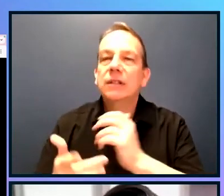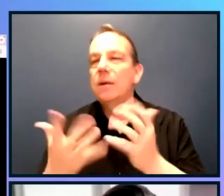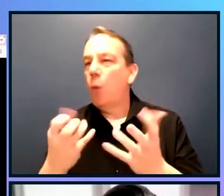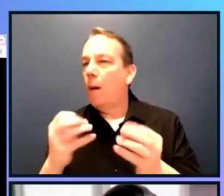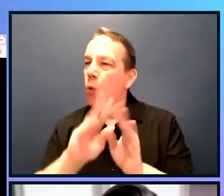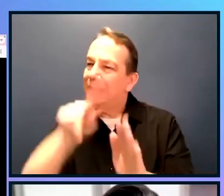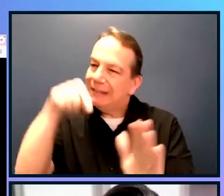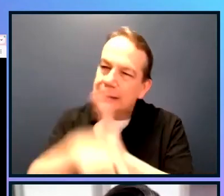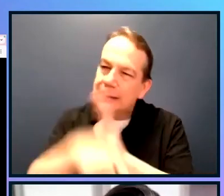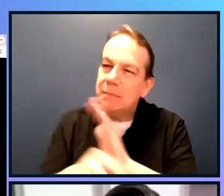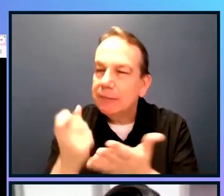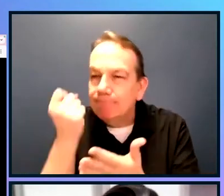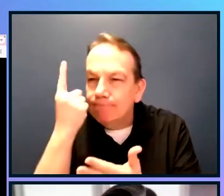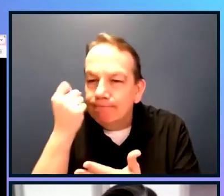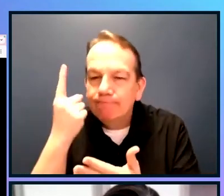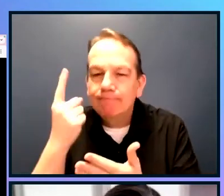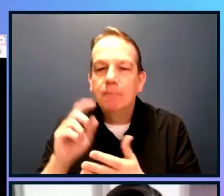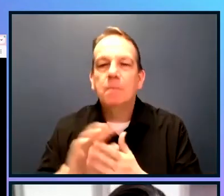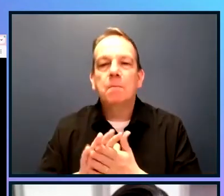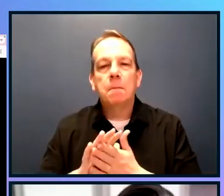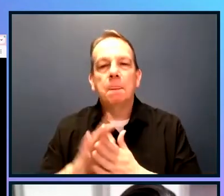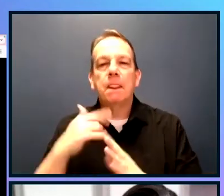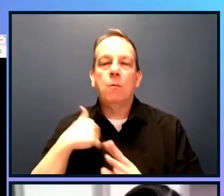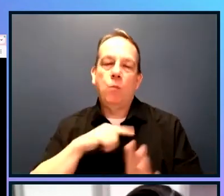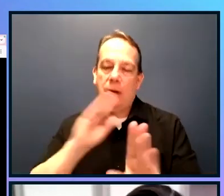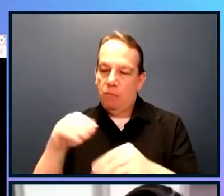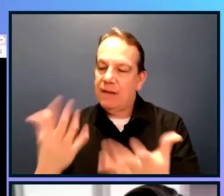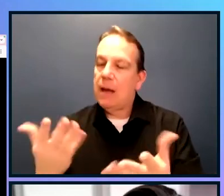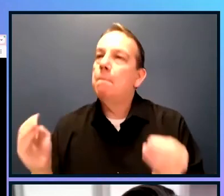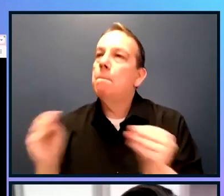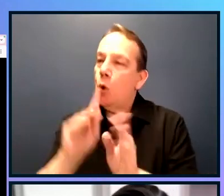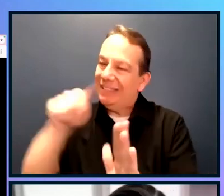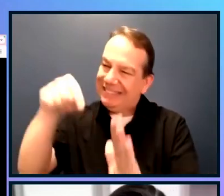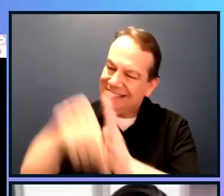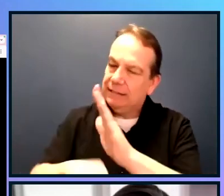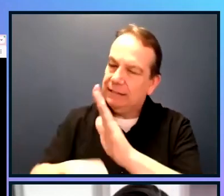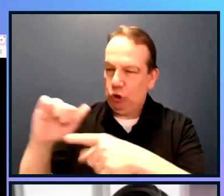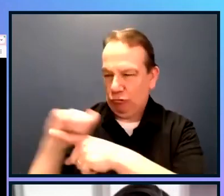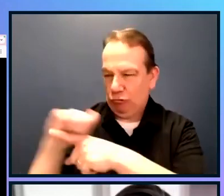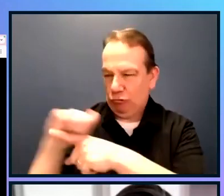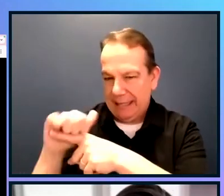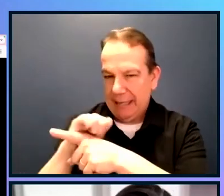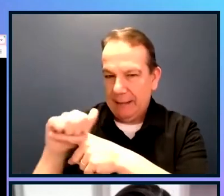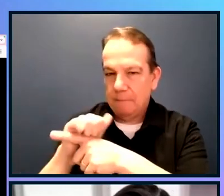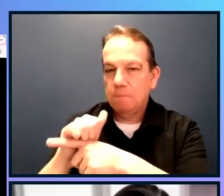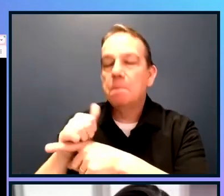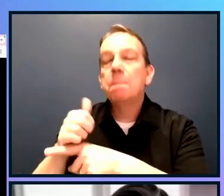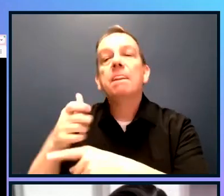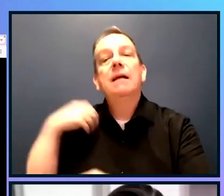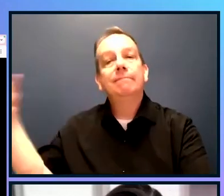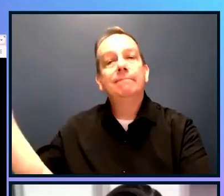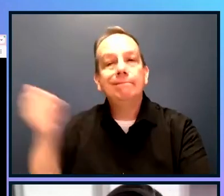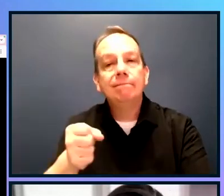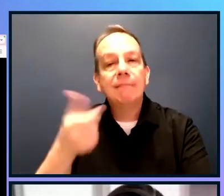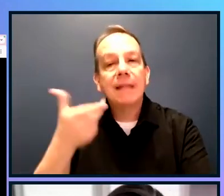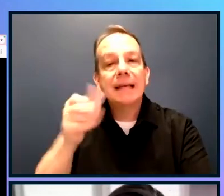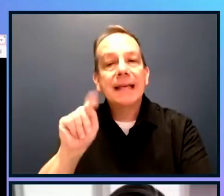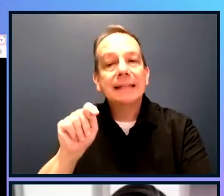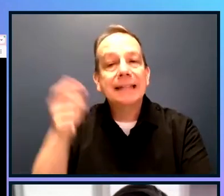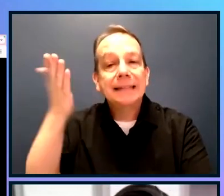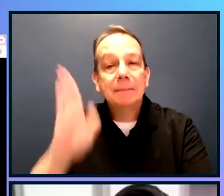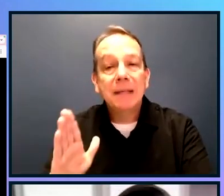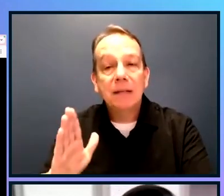our bootcamp program, we offered more in-depth training by inviting some guest speakers, which would be our